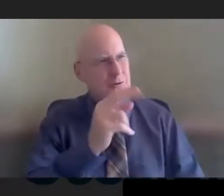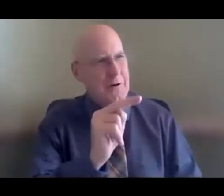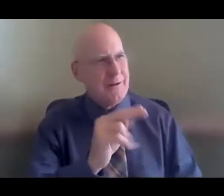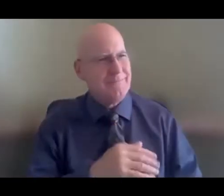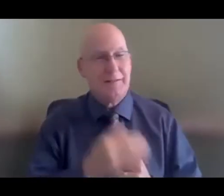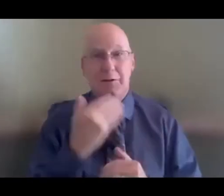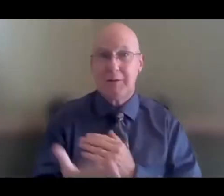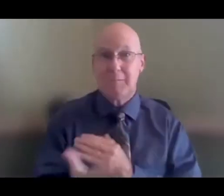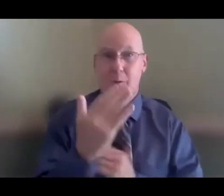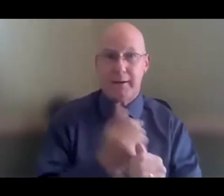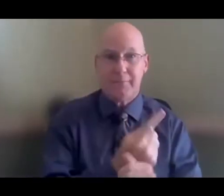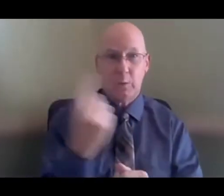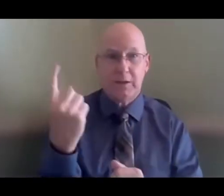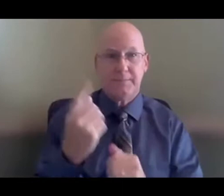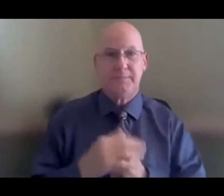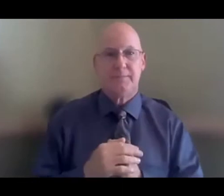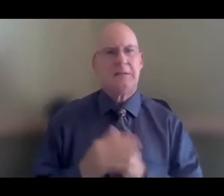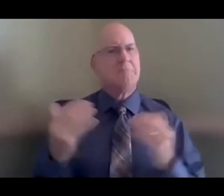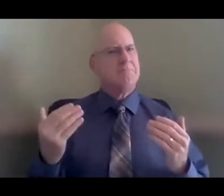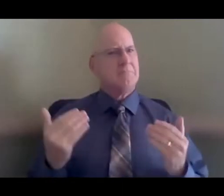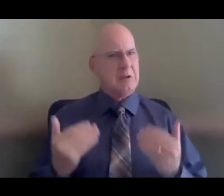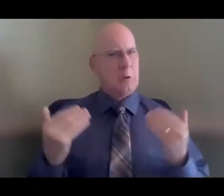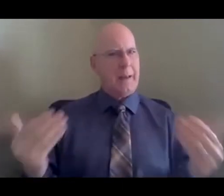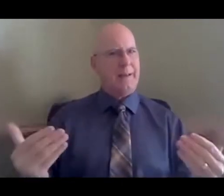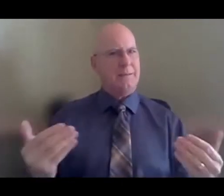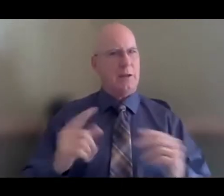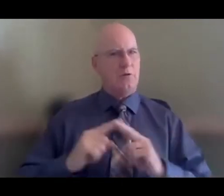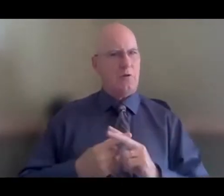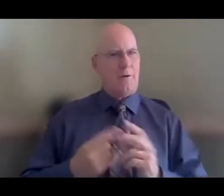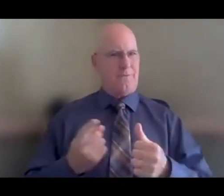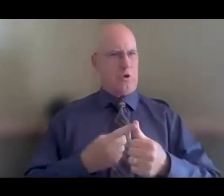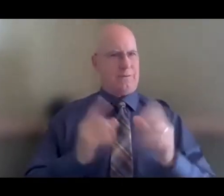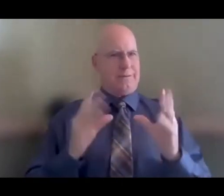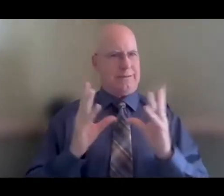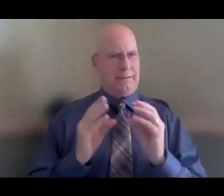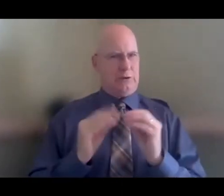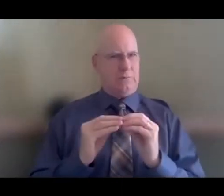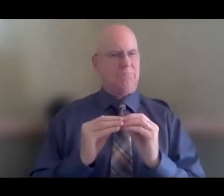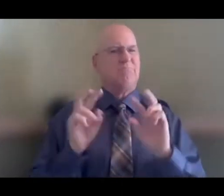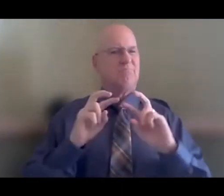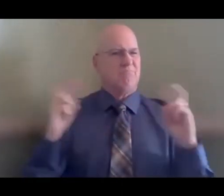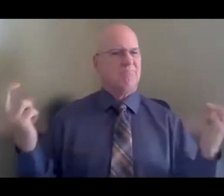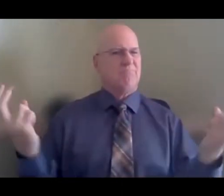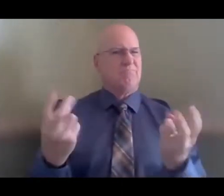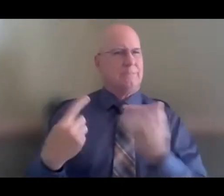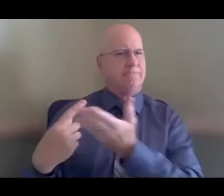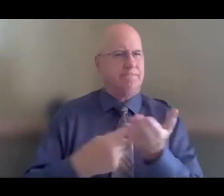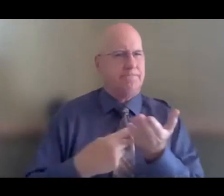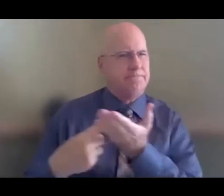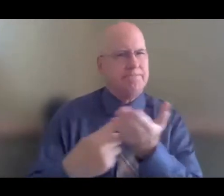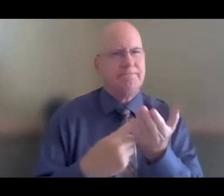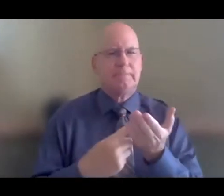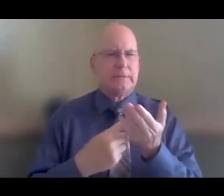Good morning, everyone. Let's go ahead and kick off our very first session, which is a roundtable discussion on the ins